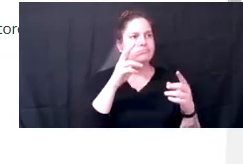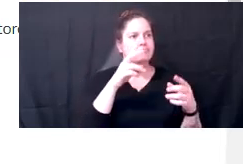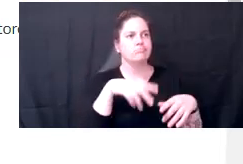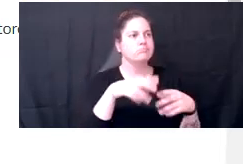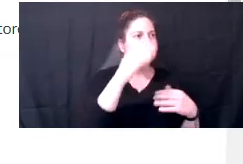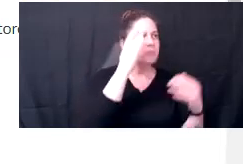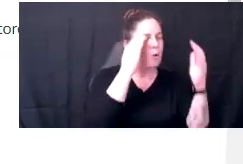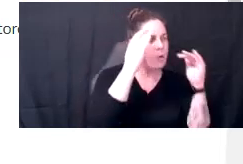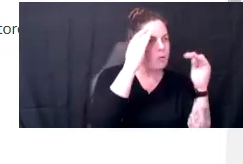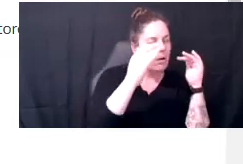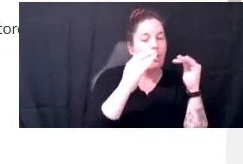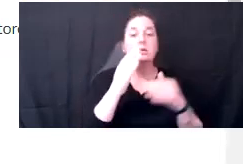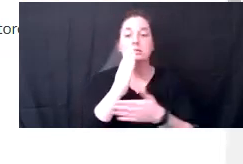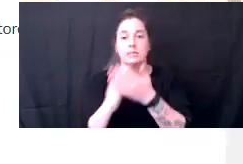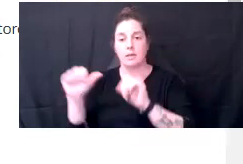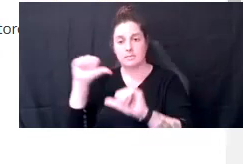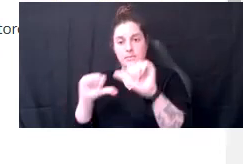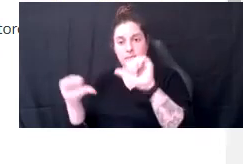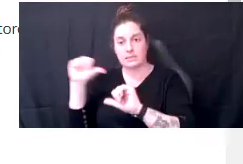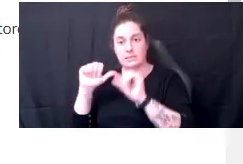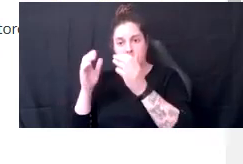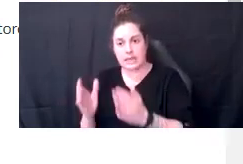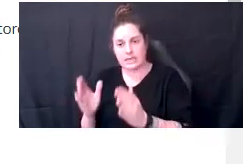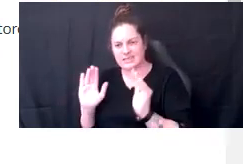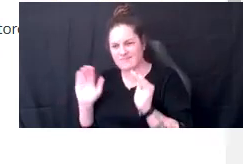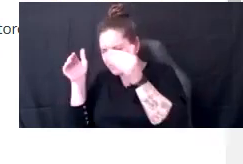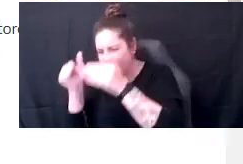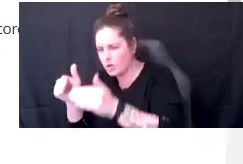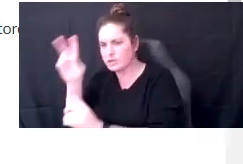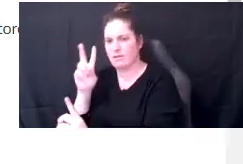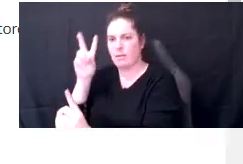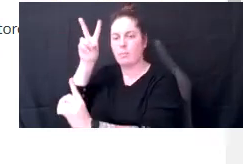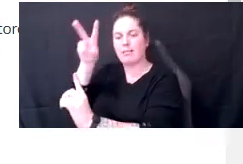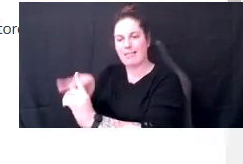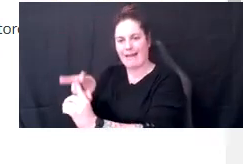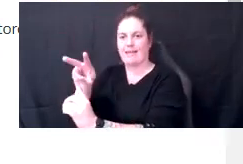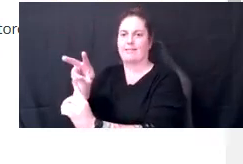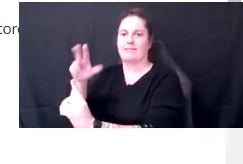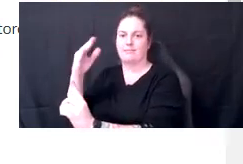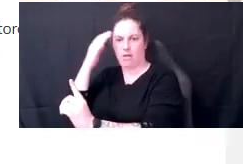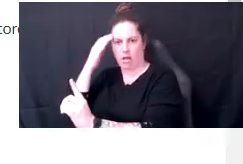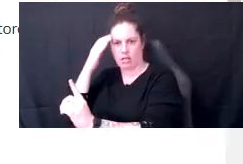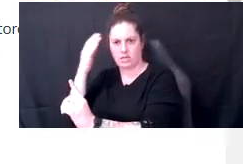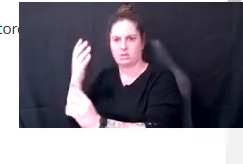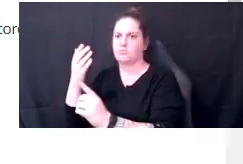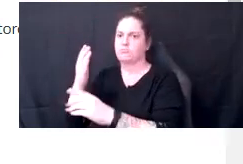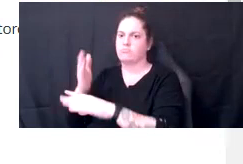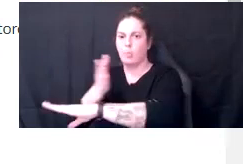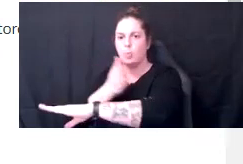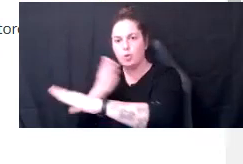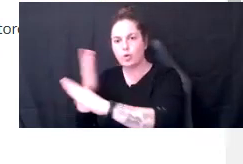on the technology vein, right? They try to take our knowledge and find better technology for us,